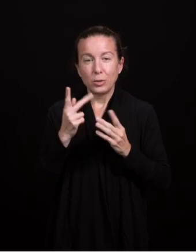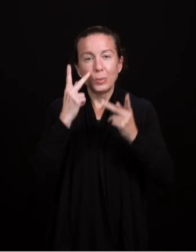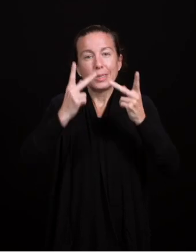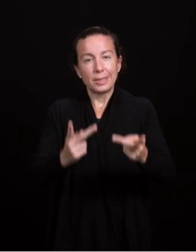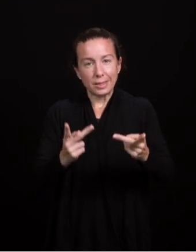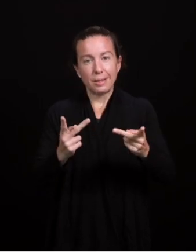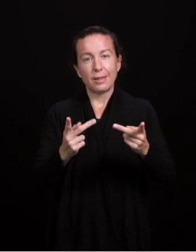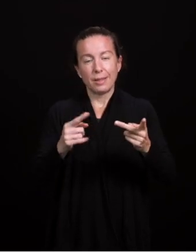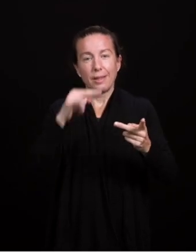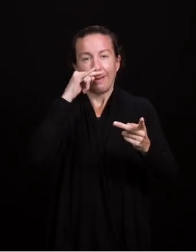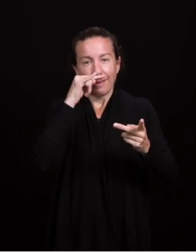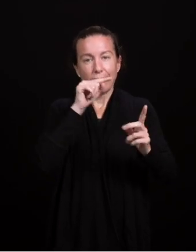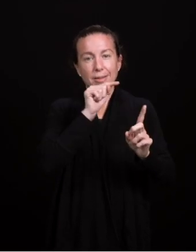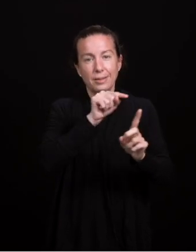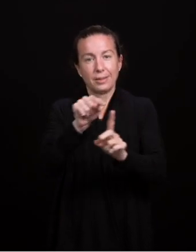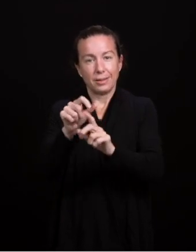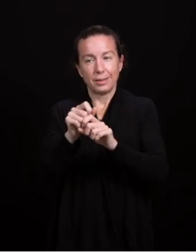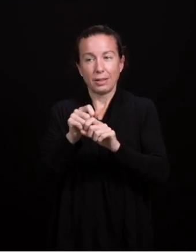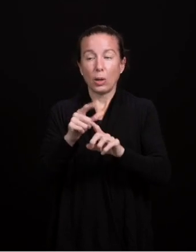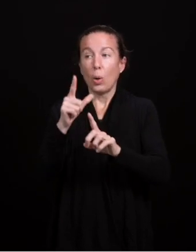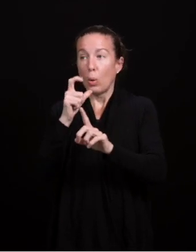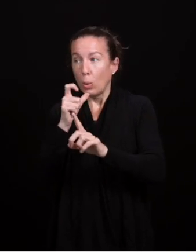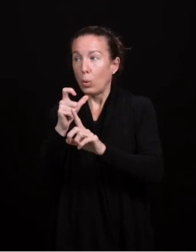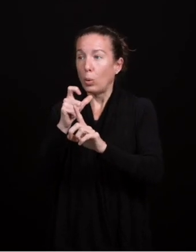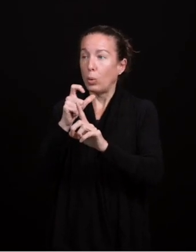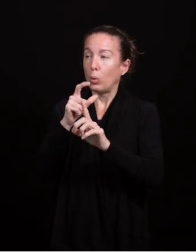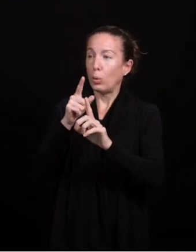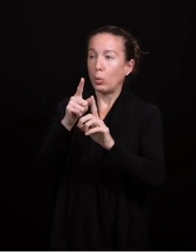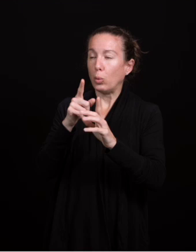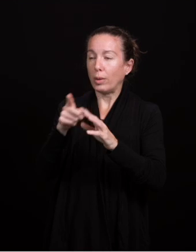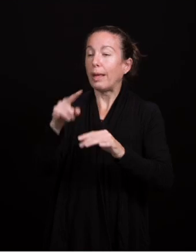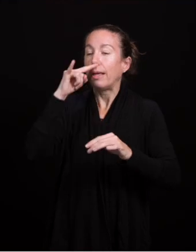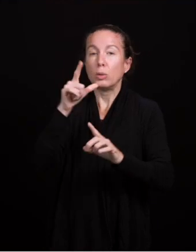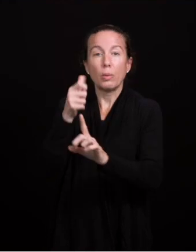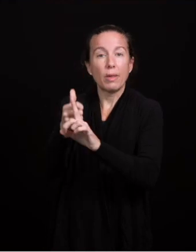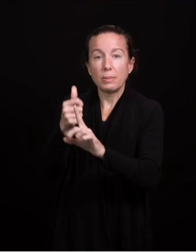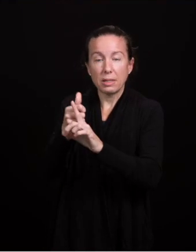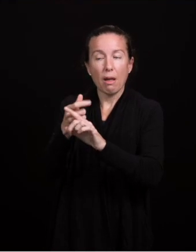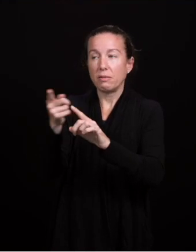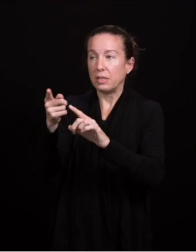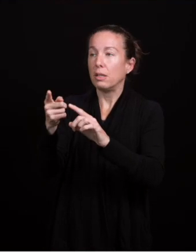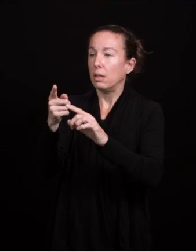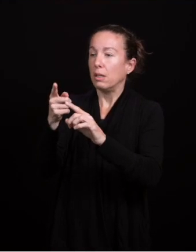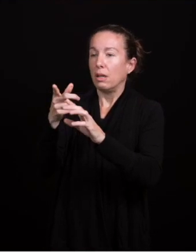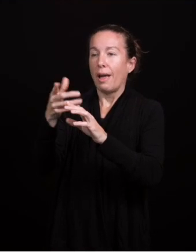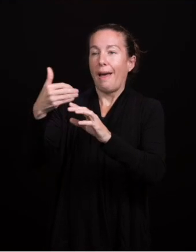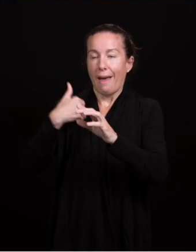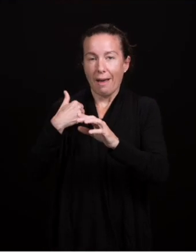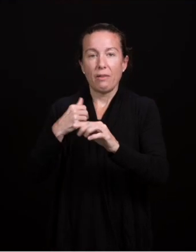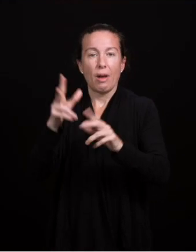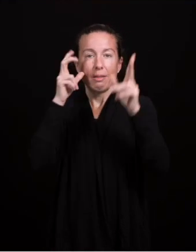had worked with listening and spoken language providers, and seeing the outcomes that were